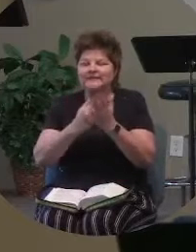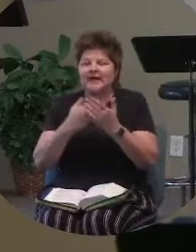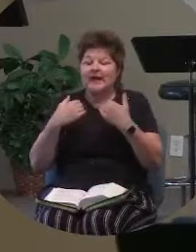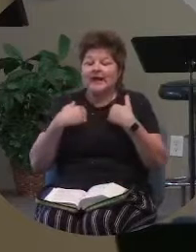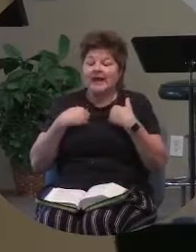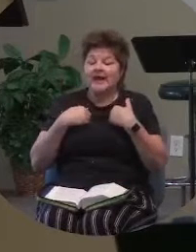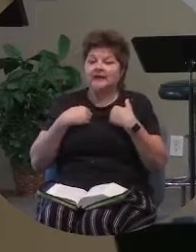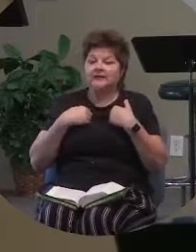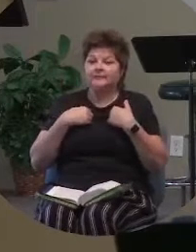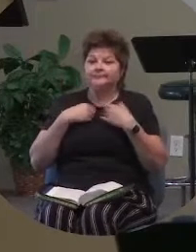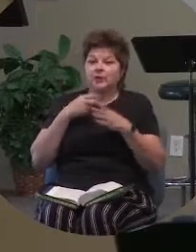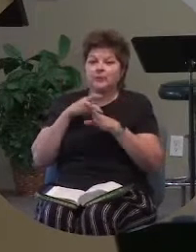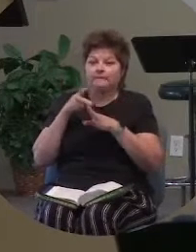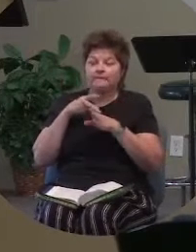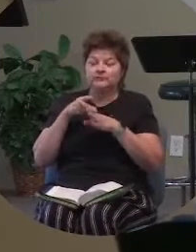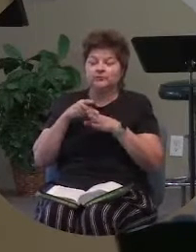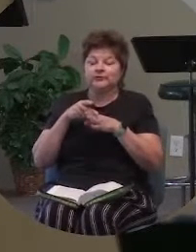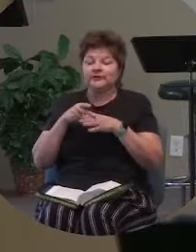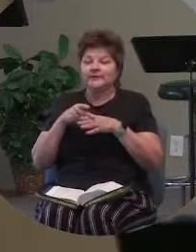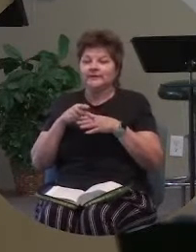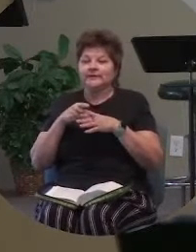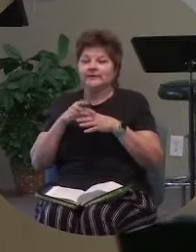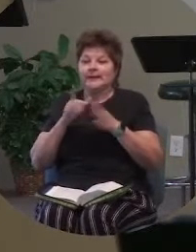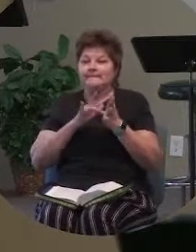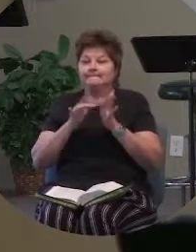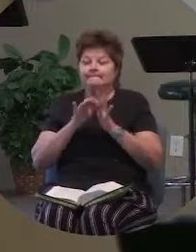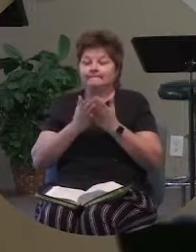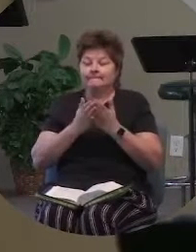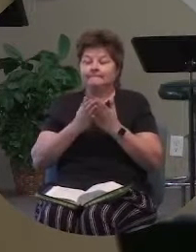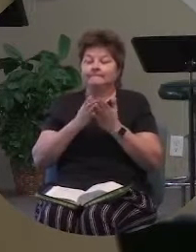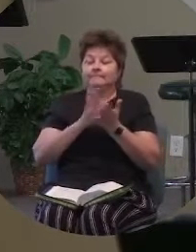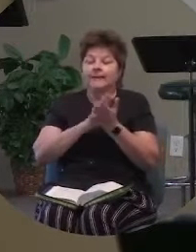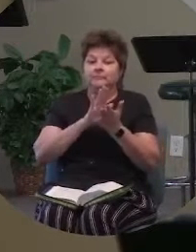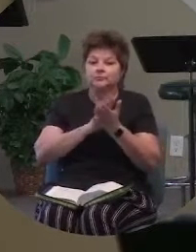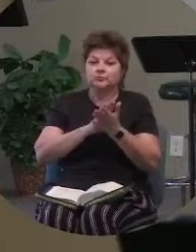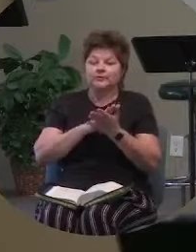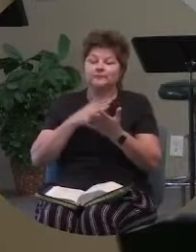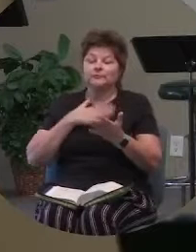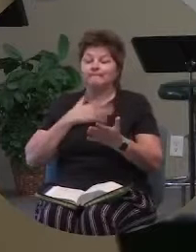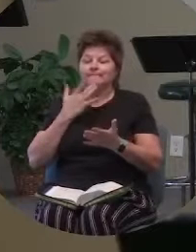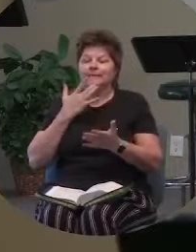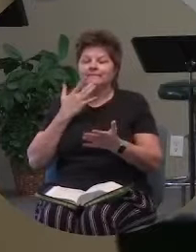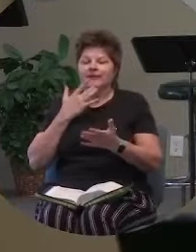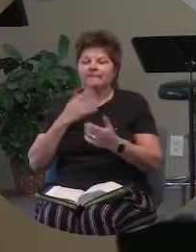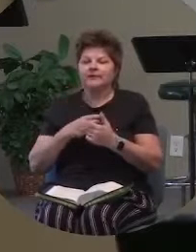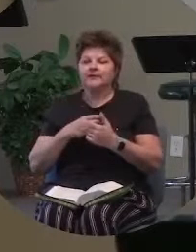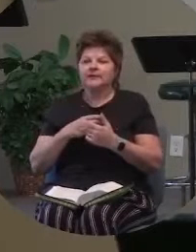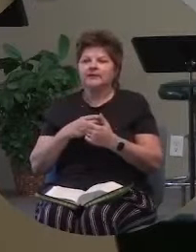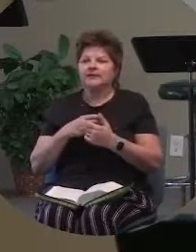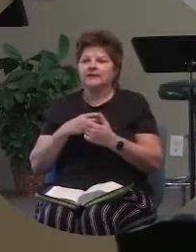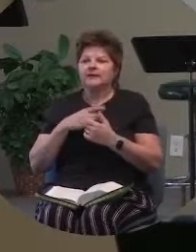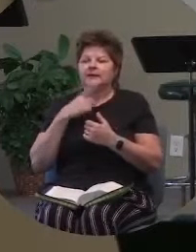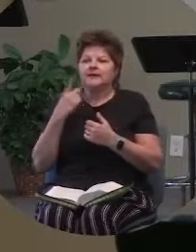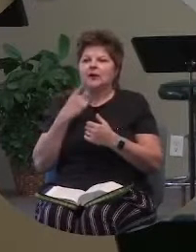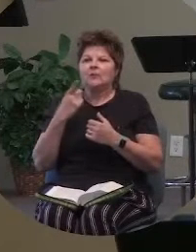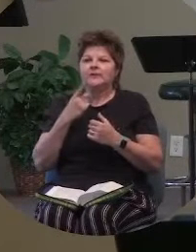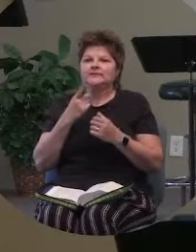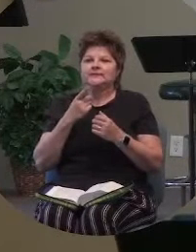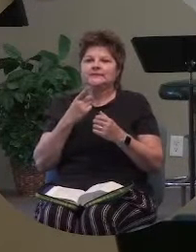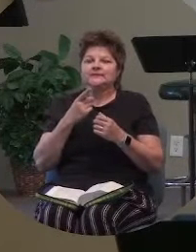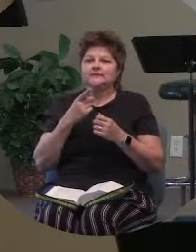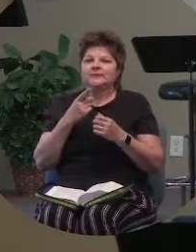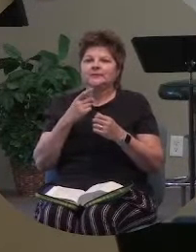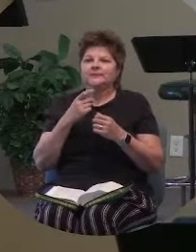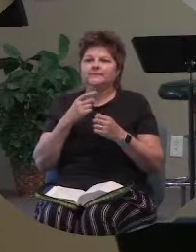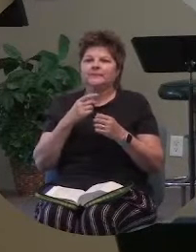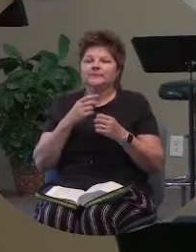seminary, and his name was Van Christensen, and he was by far my favorite because he always took everything out of the box of what we were